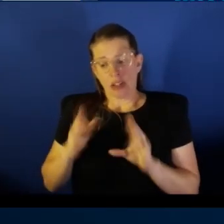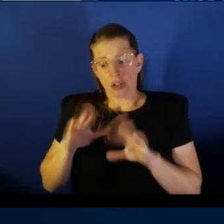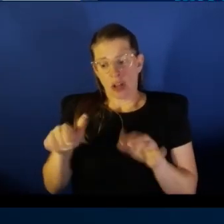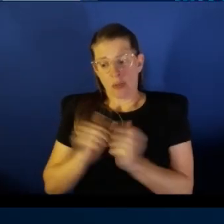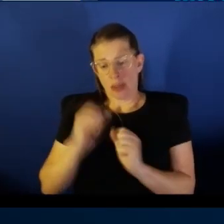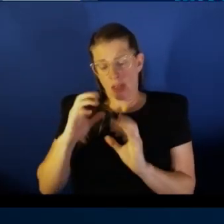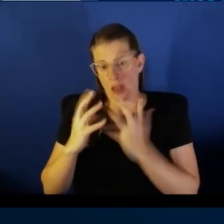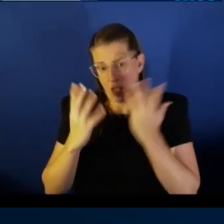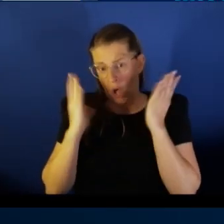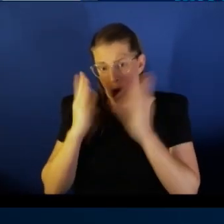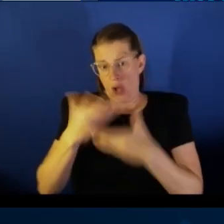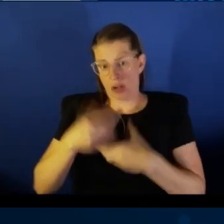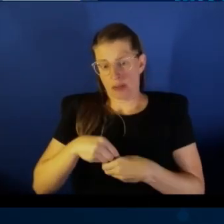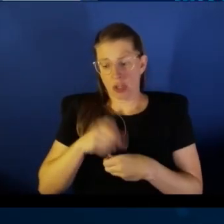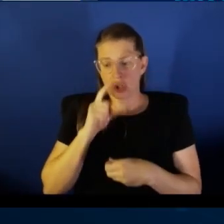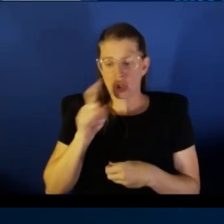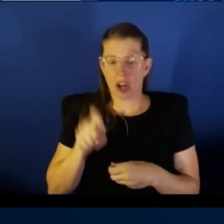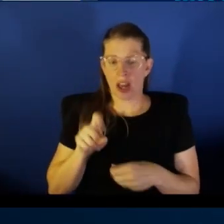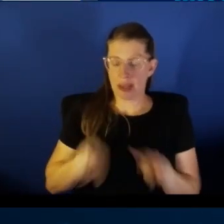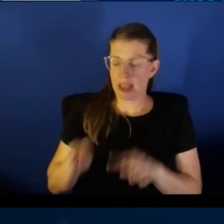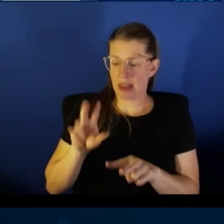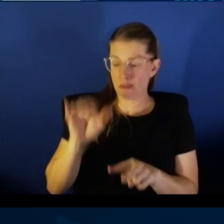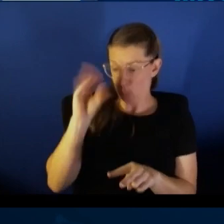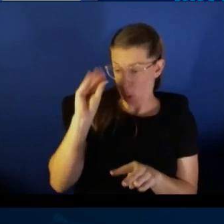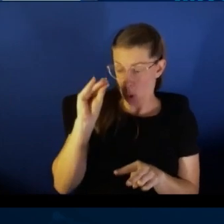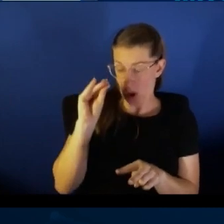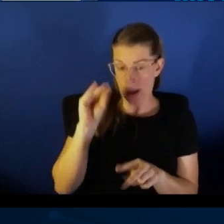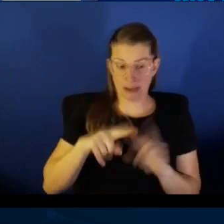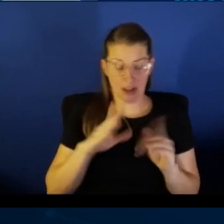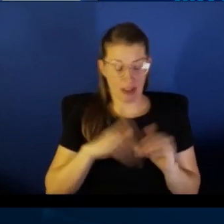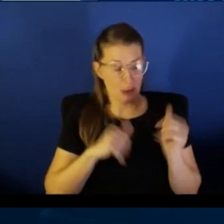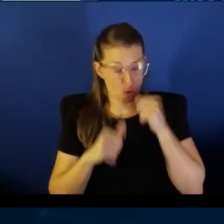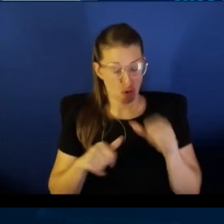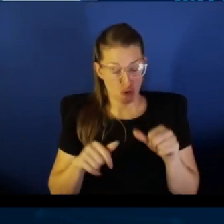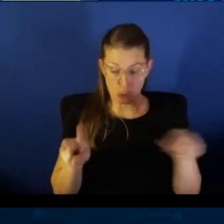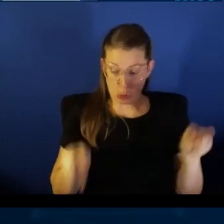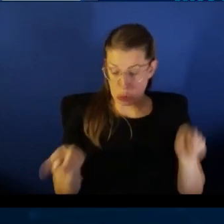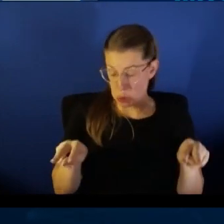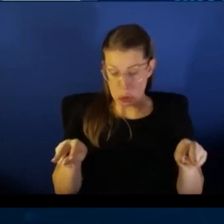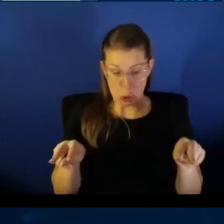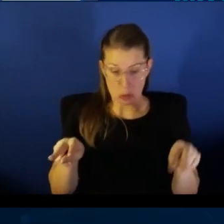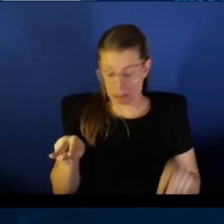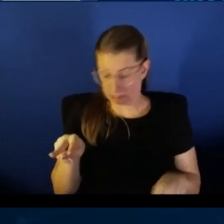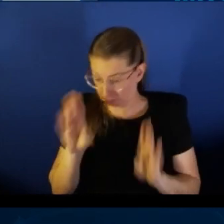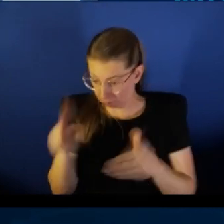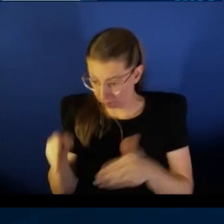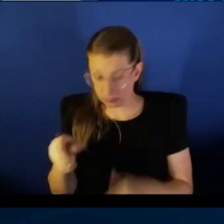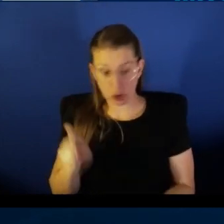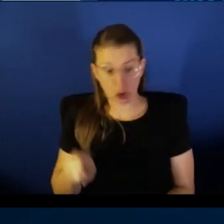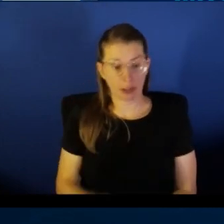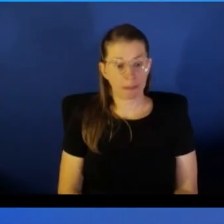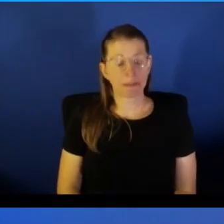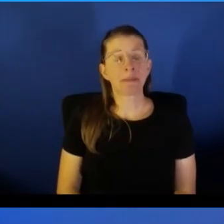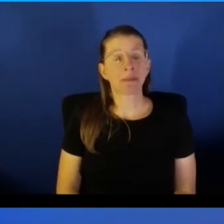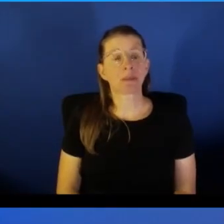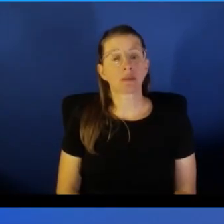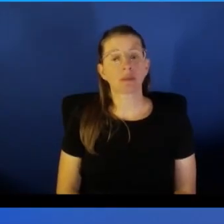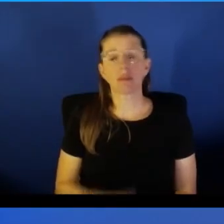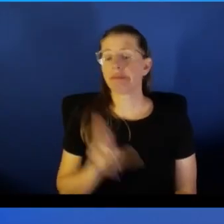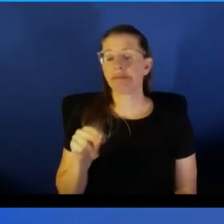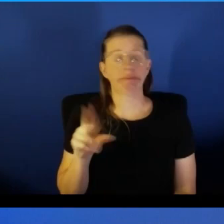boy differently than my girl at that age? So I think one of the things to think about is no,